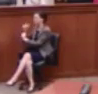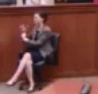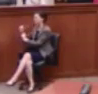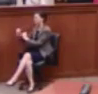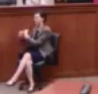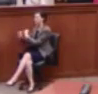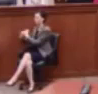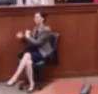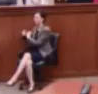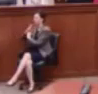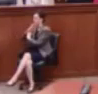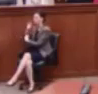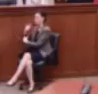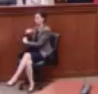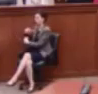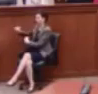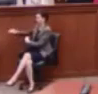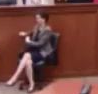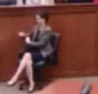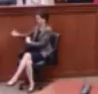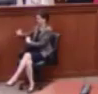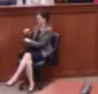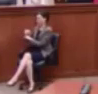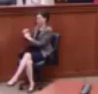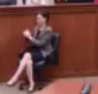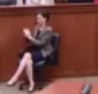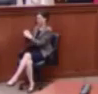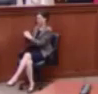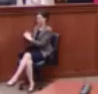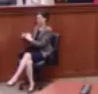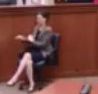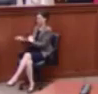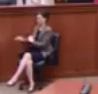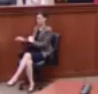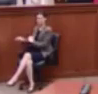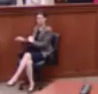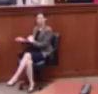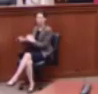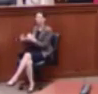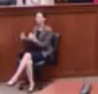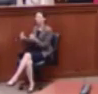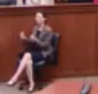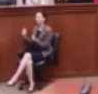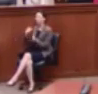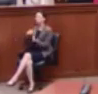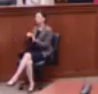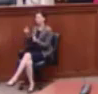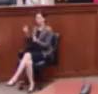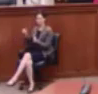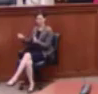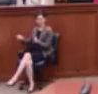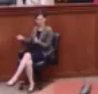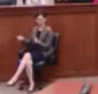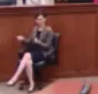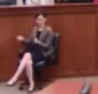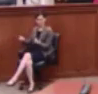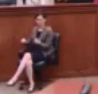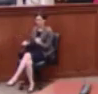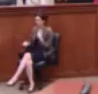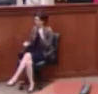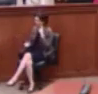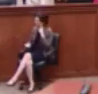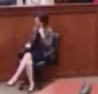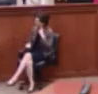hired to work on this issue. And we asked this question. I'll try to be brief. I know your time's limited